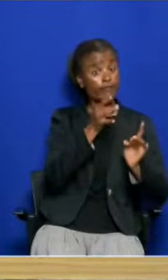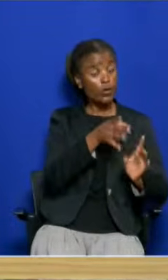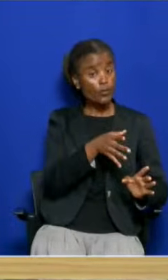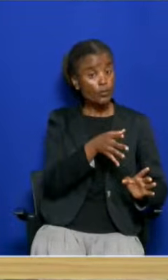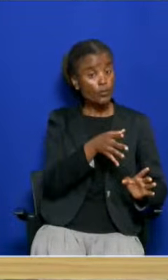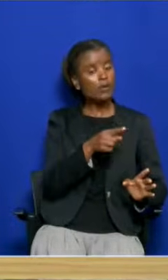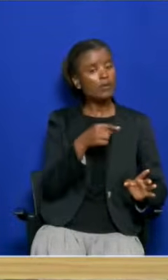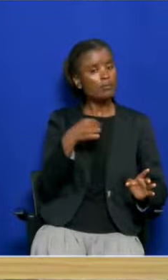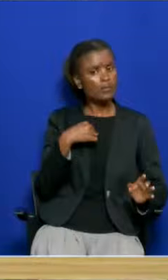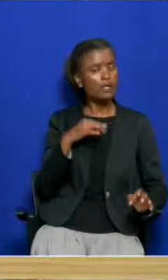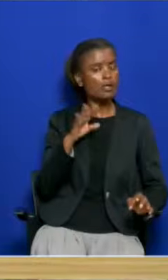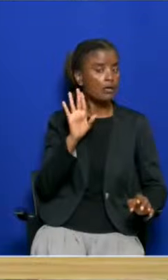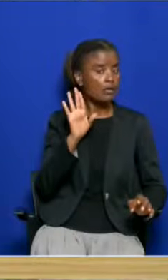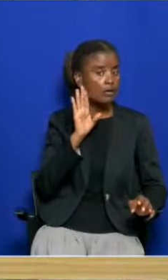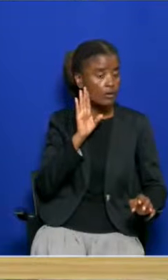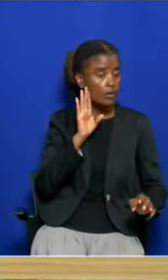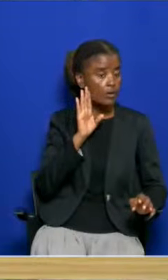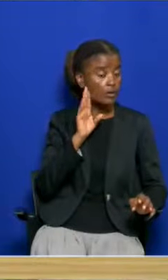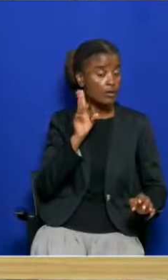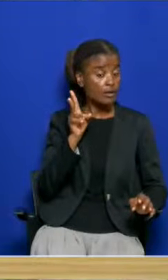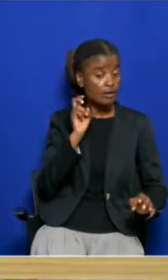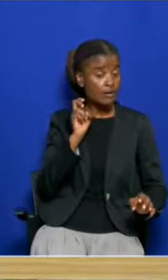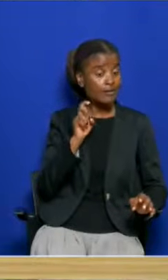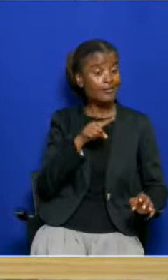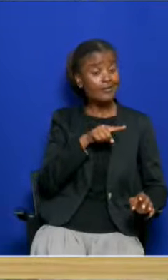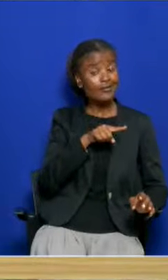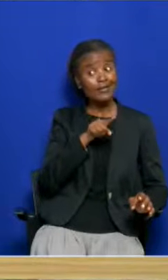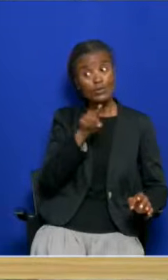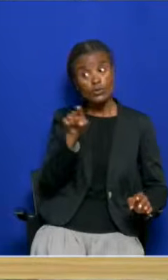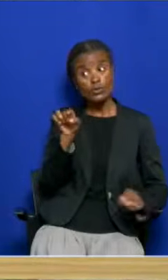are people that you know that have committed